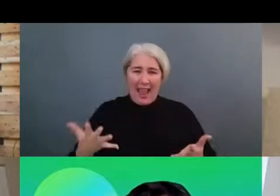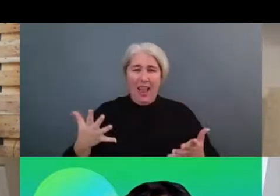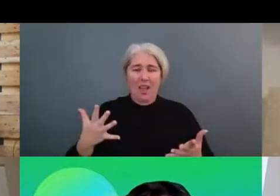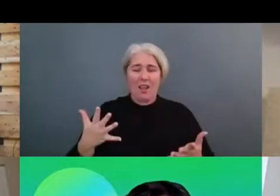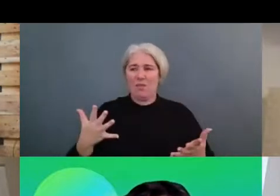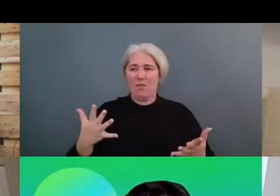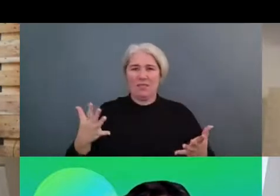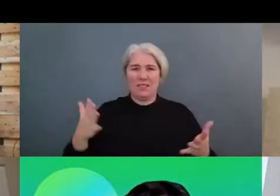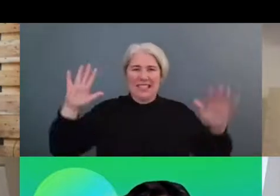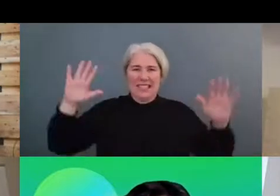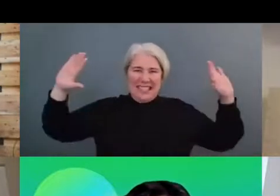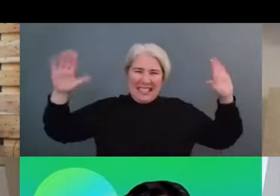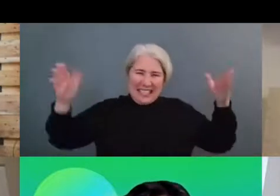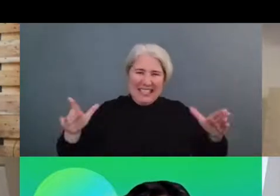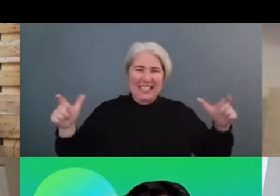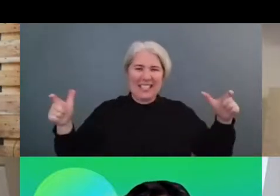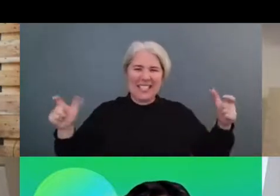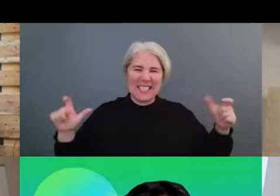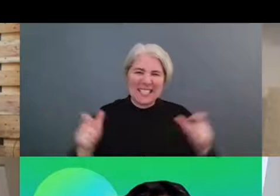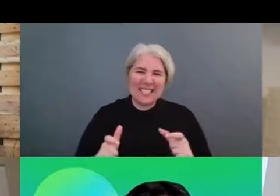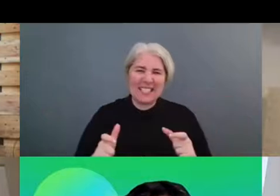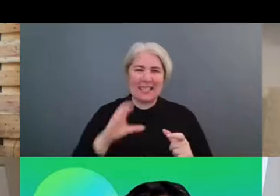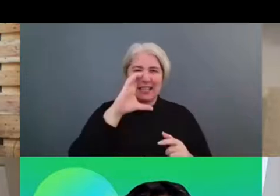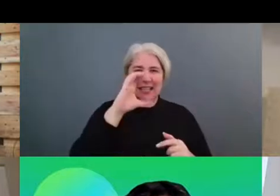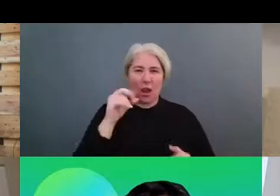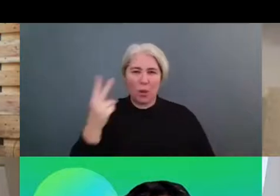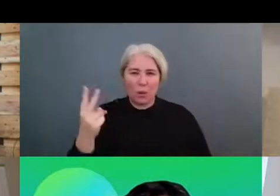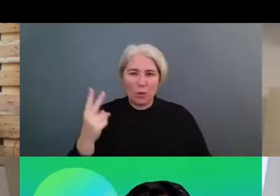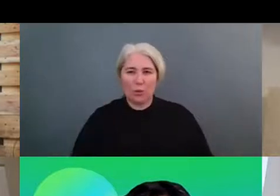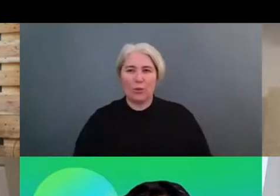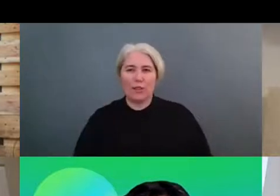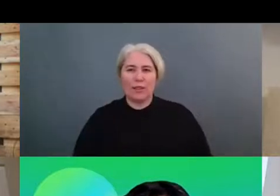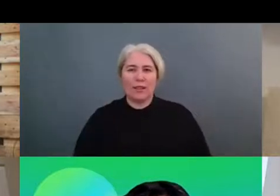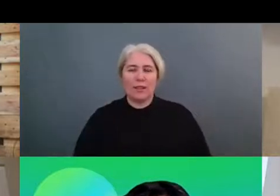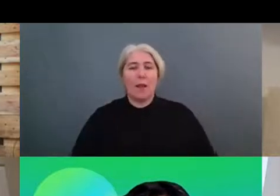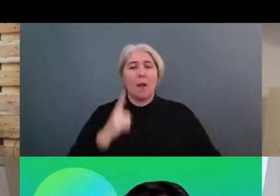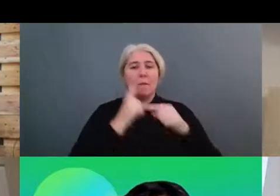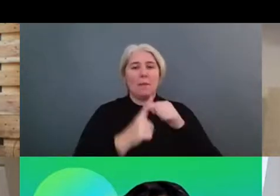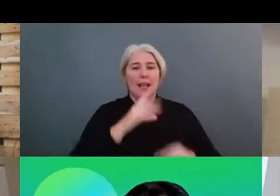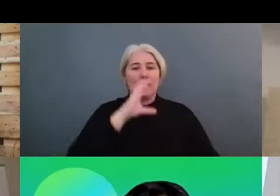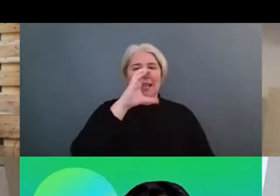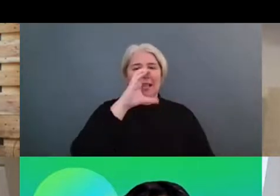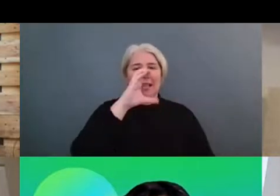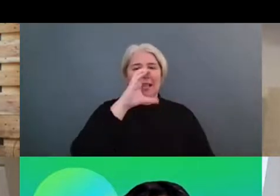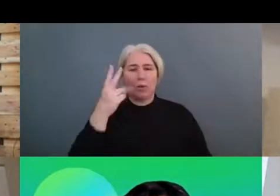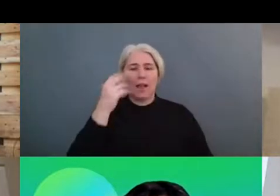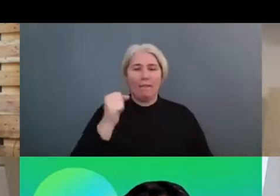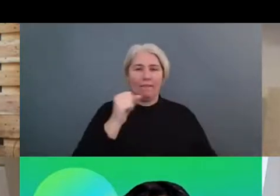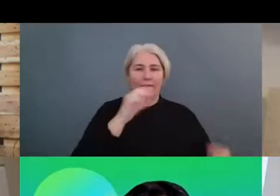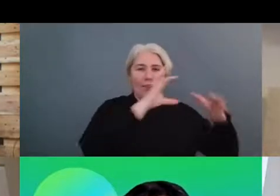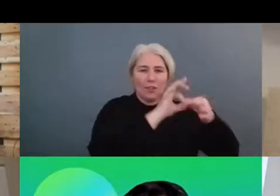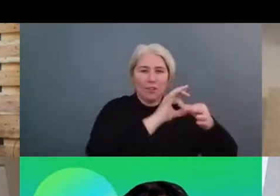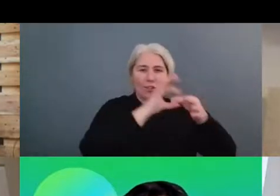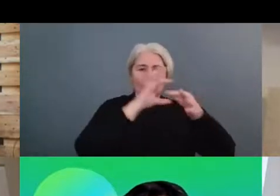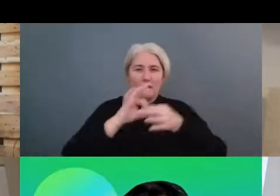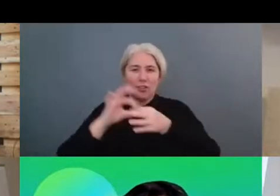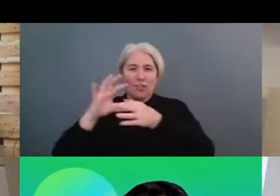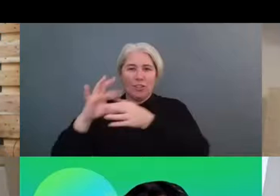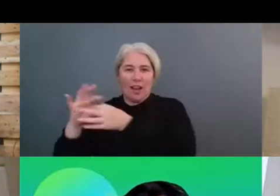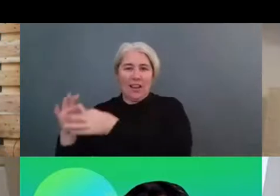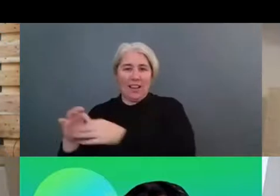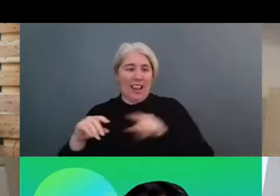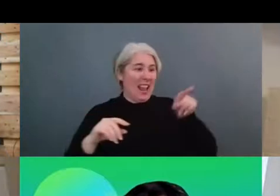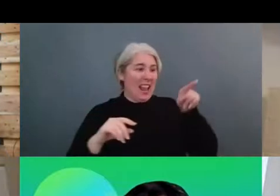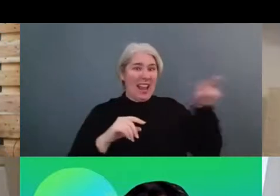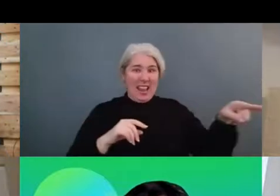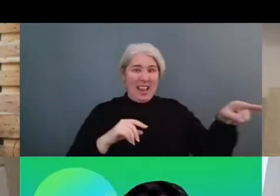those unavoidable parts of your emissions chain, you know, how do you offset those and compensate them in the near term